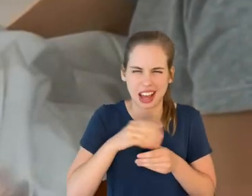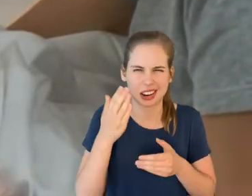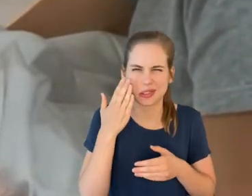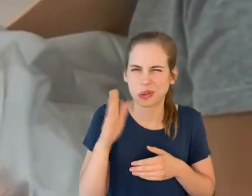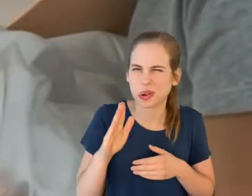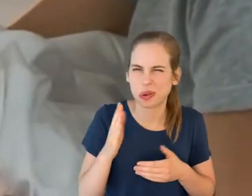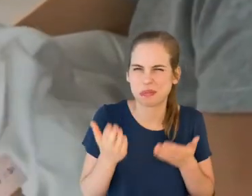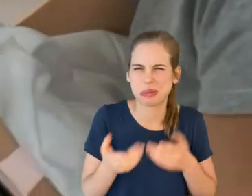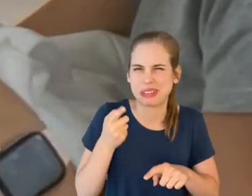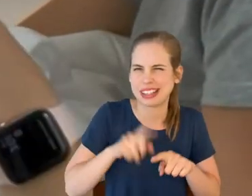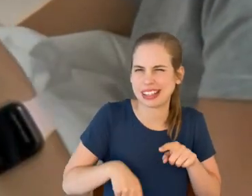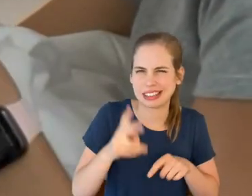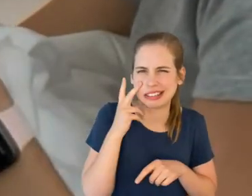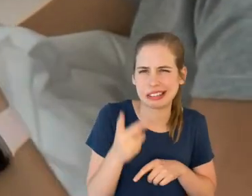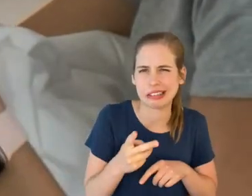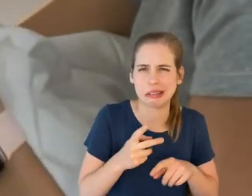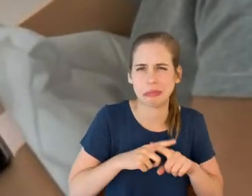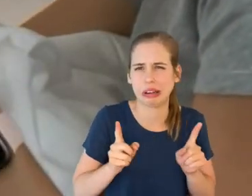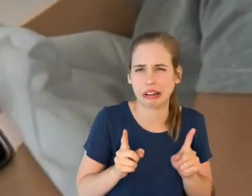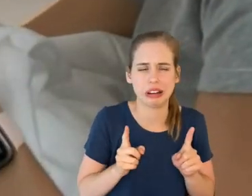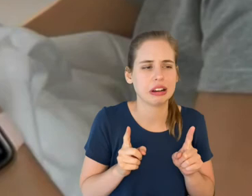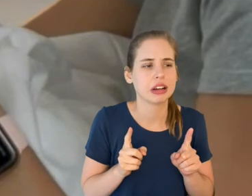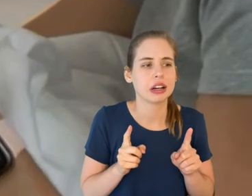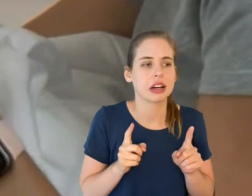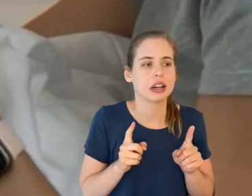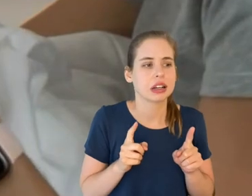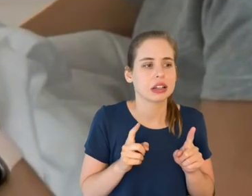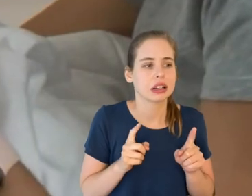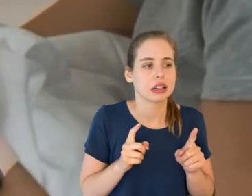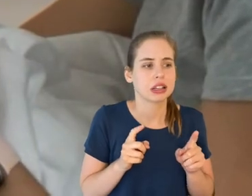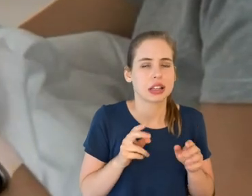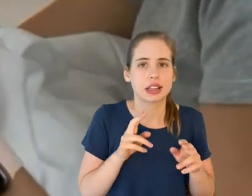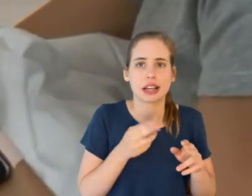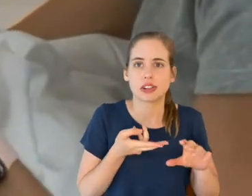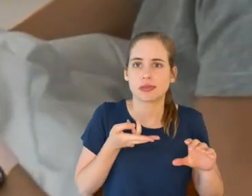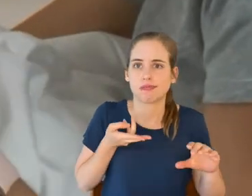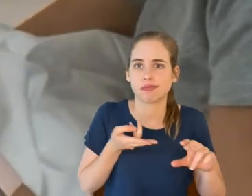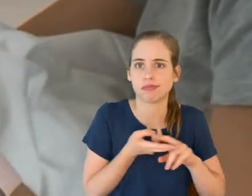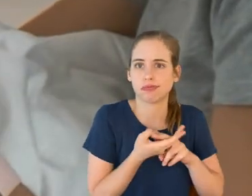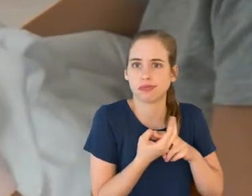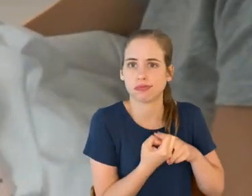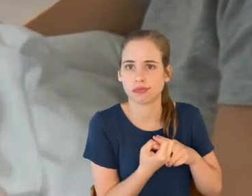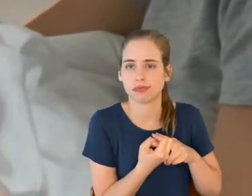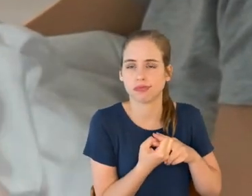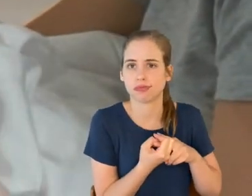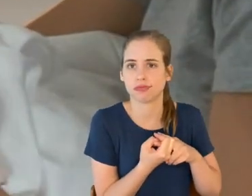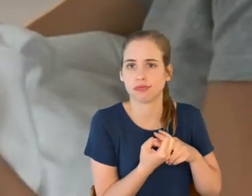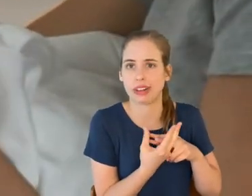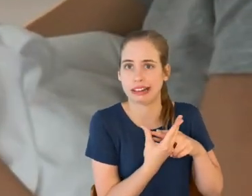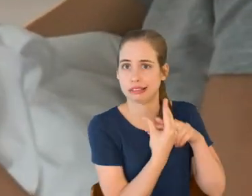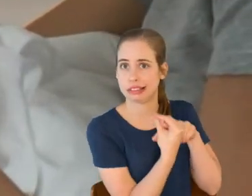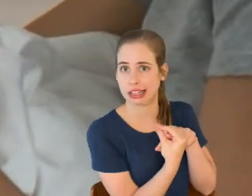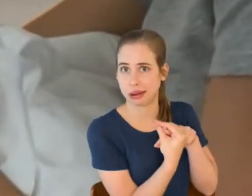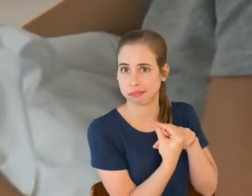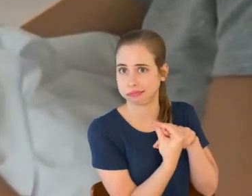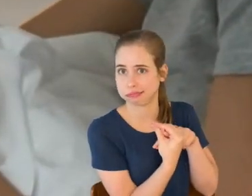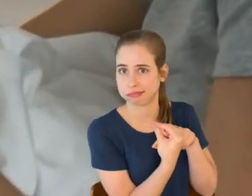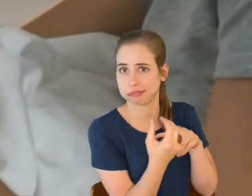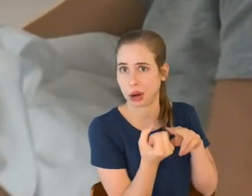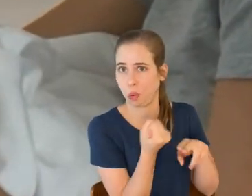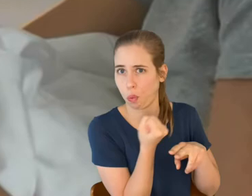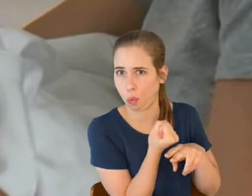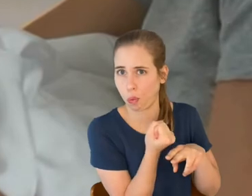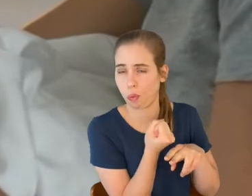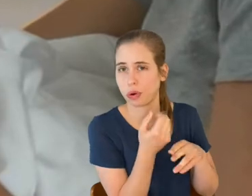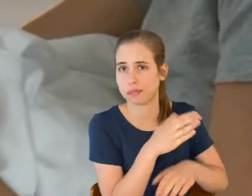that, that they just hook right in and it's super easy to do. And there's